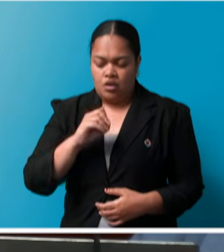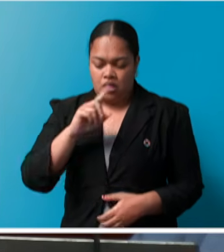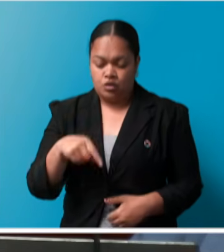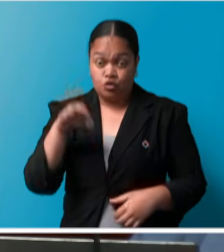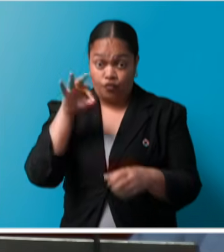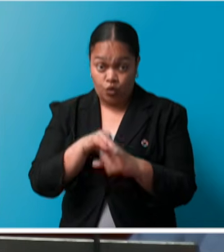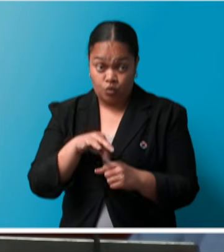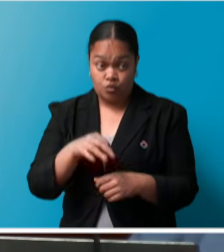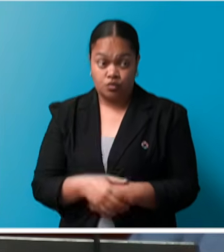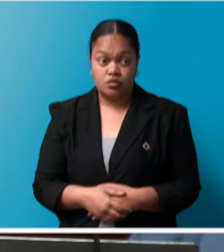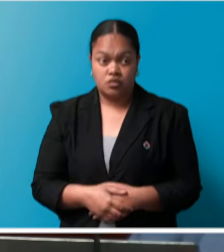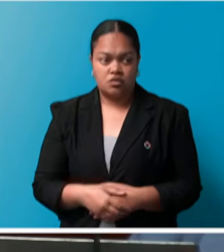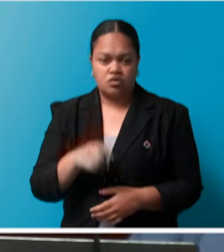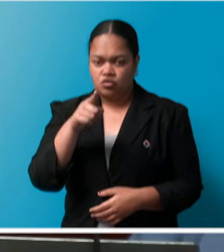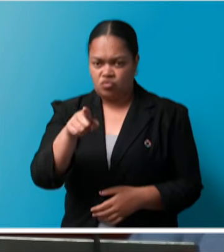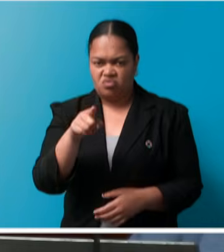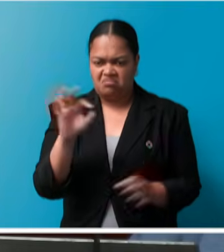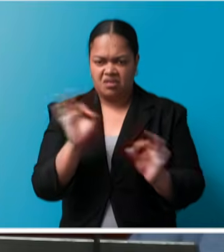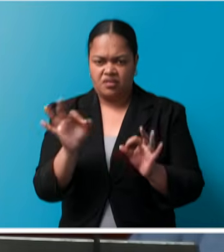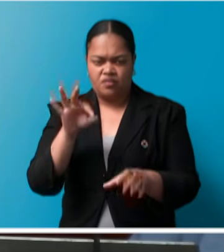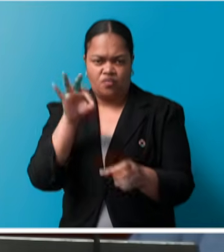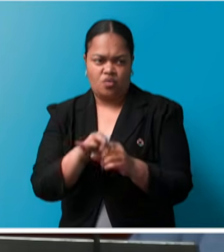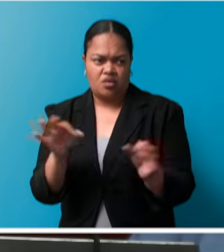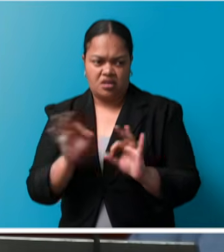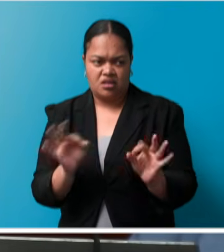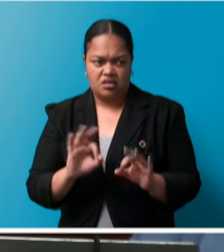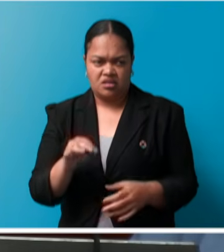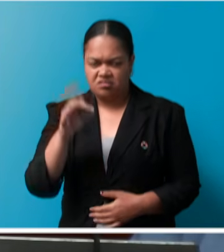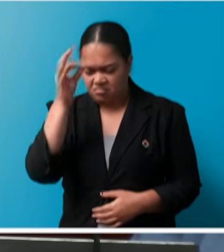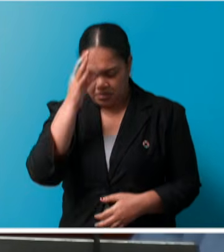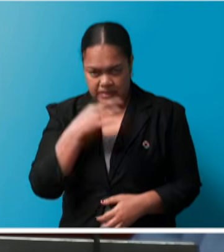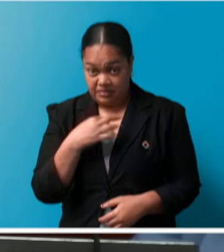And you will not get a single vote. Believe me now.